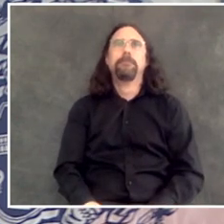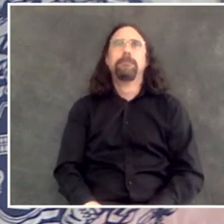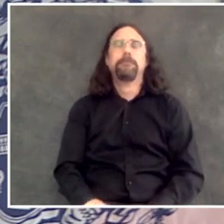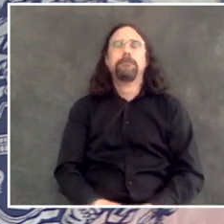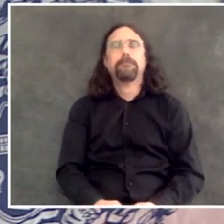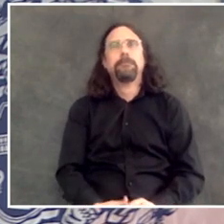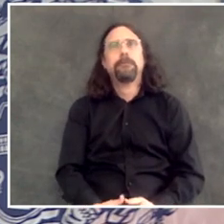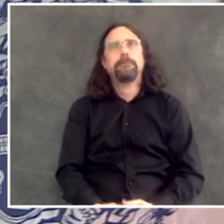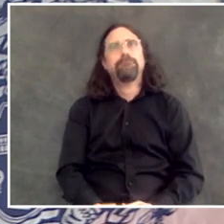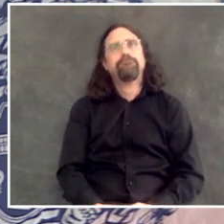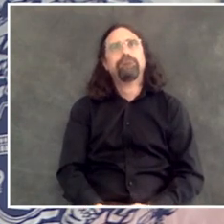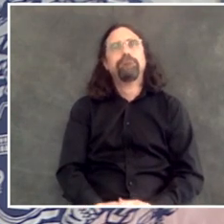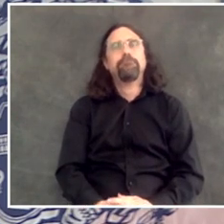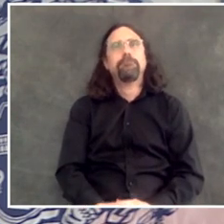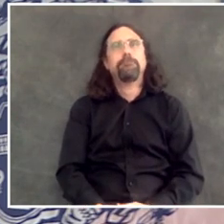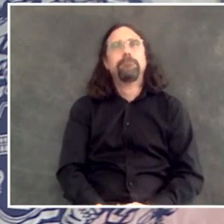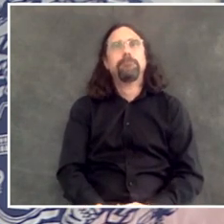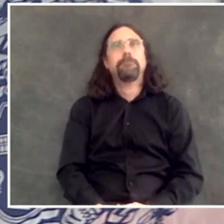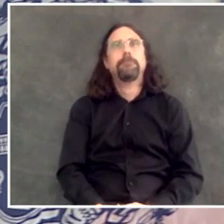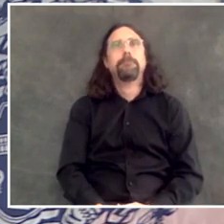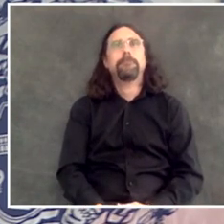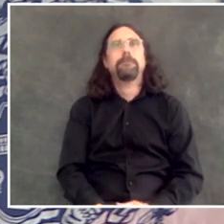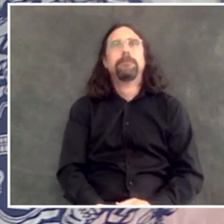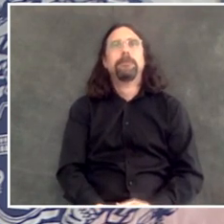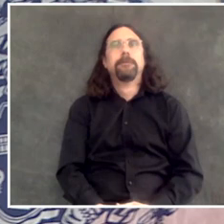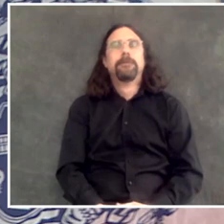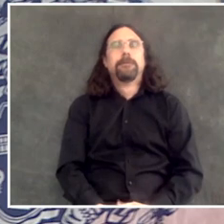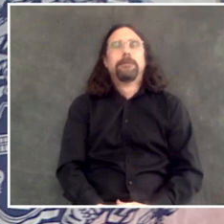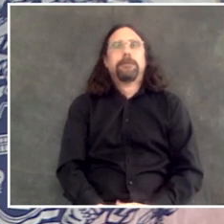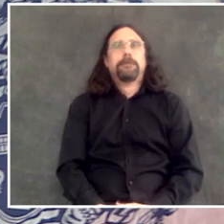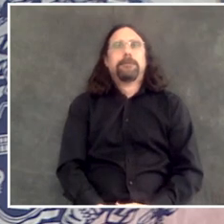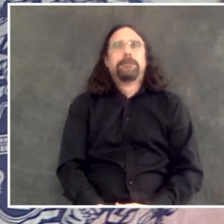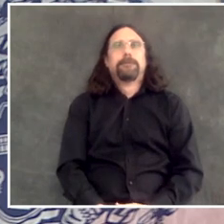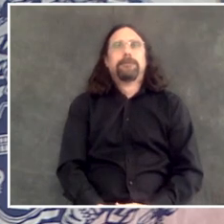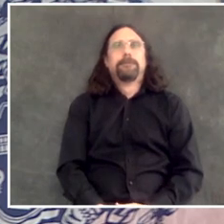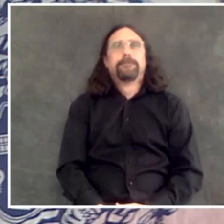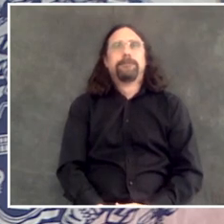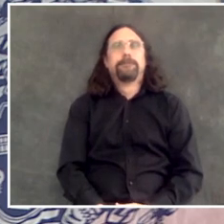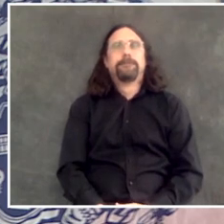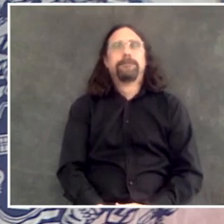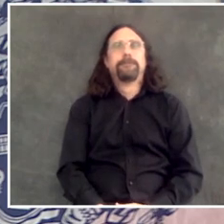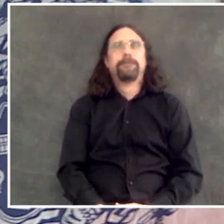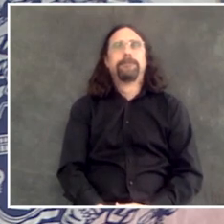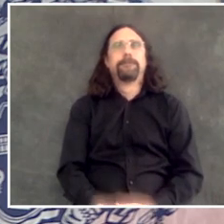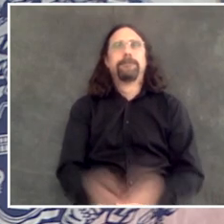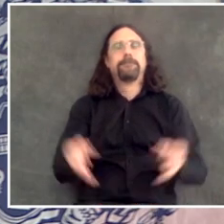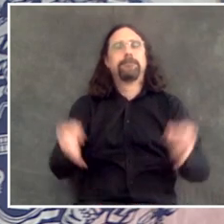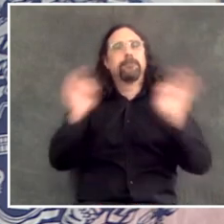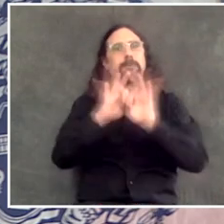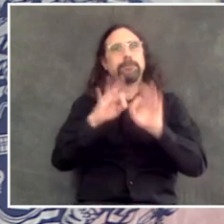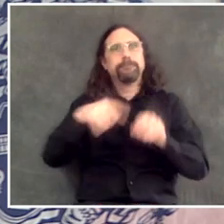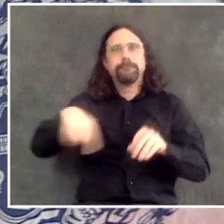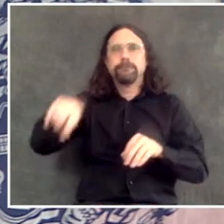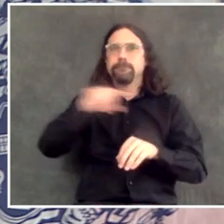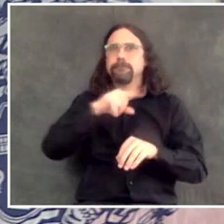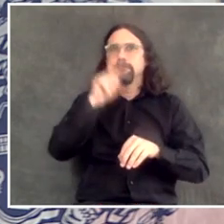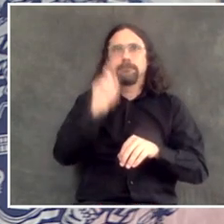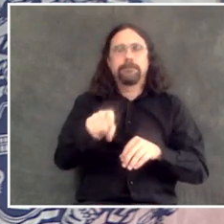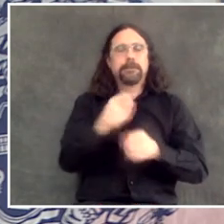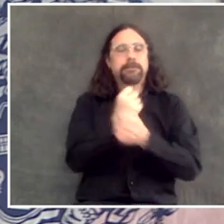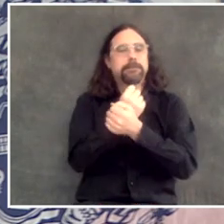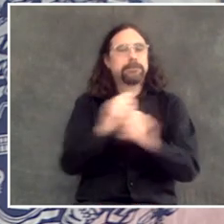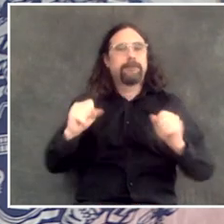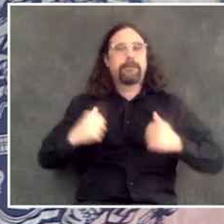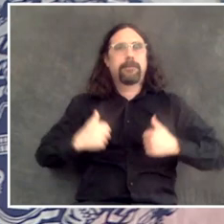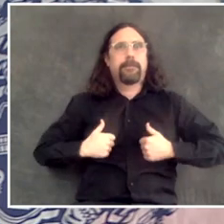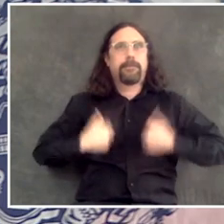save every life that we can save. We need the supplies. We've talked so much about that, the